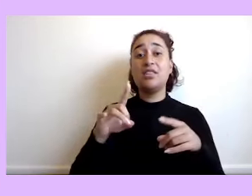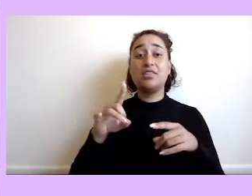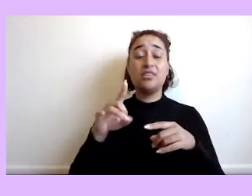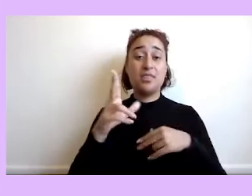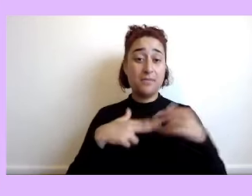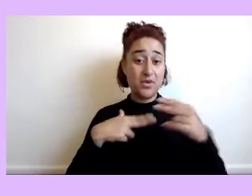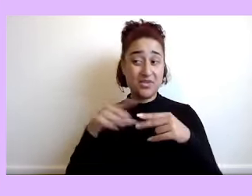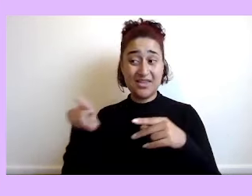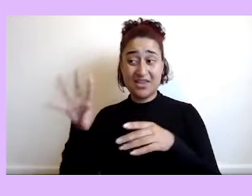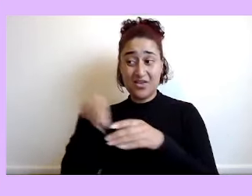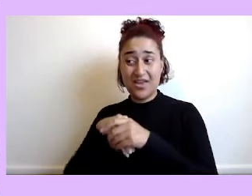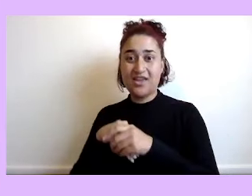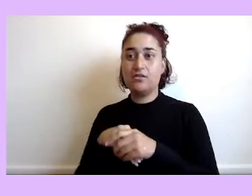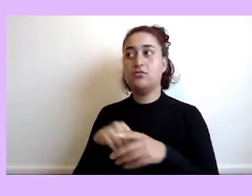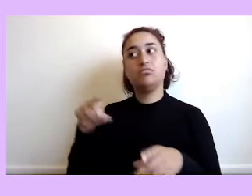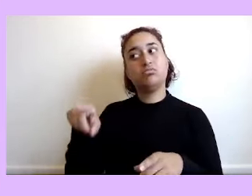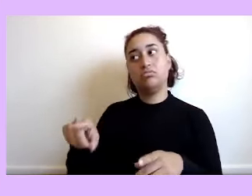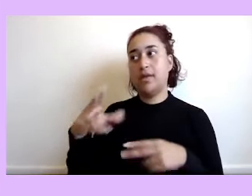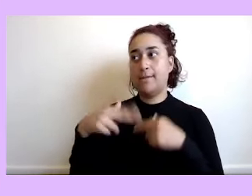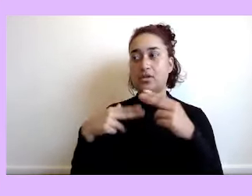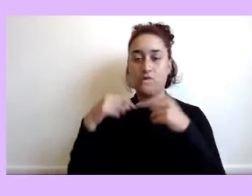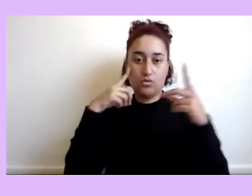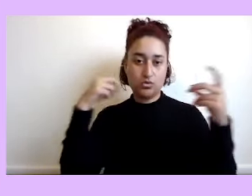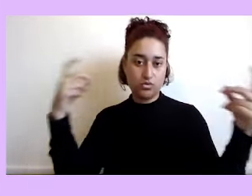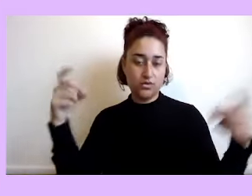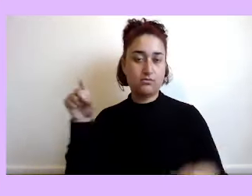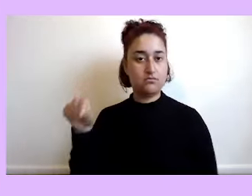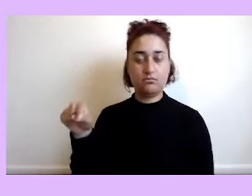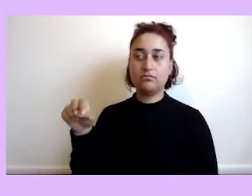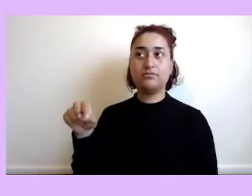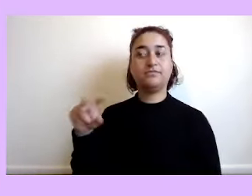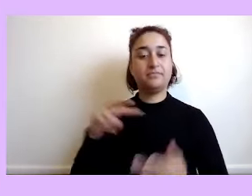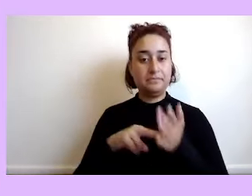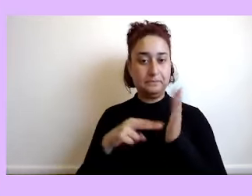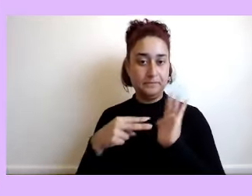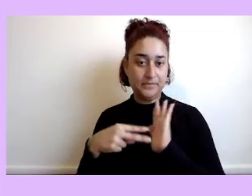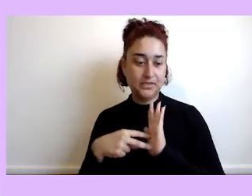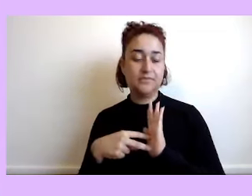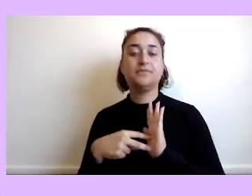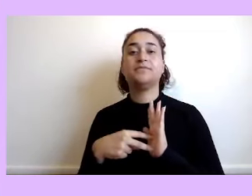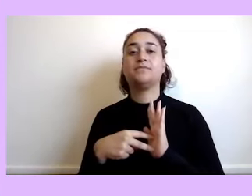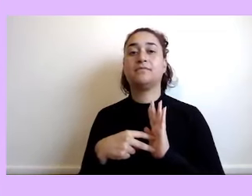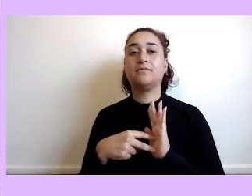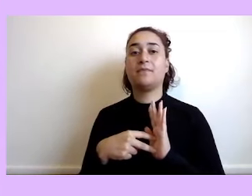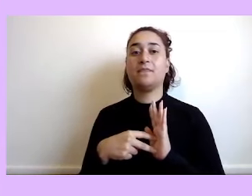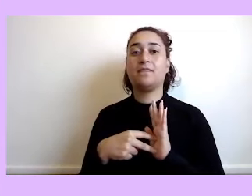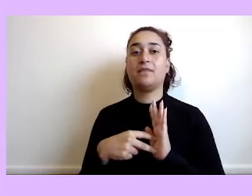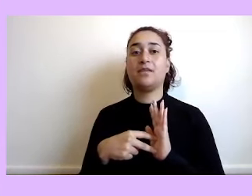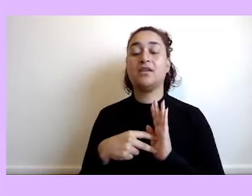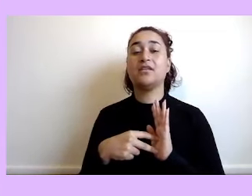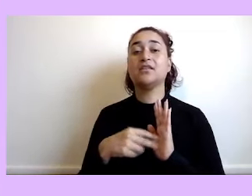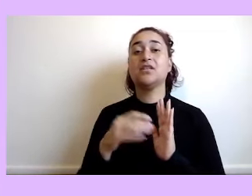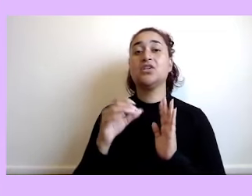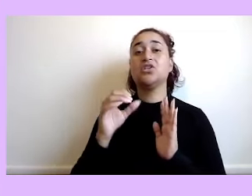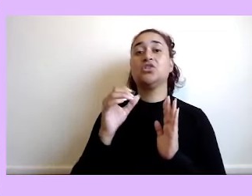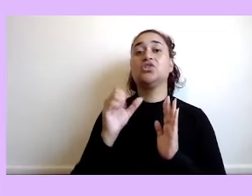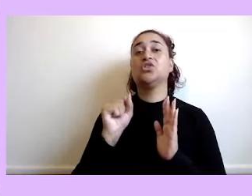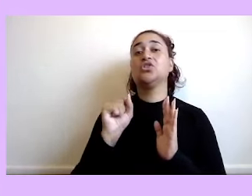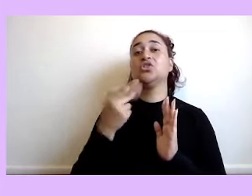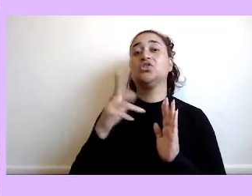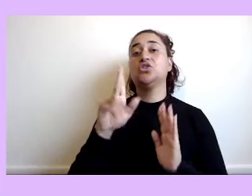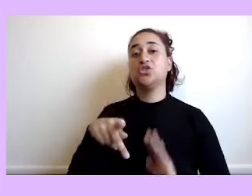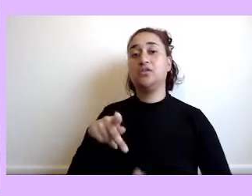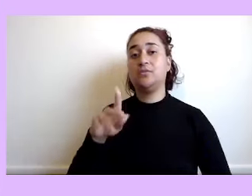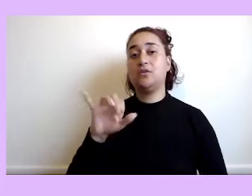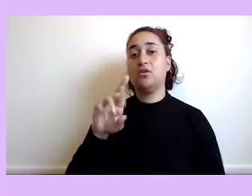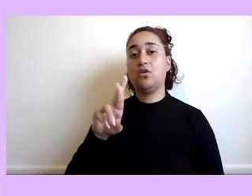was the dream, in that it is a shipyard arsenal that's like